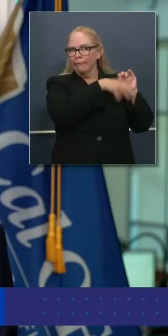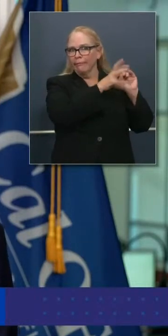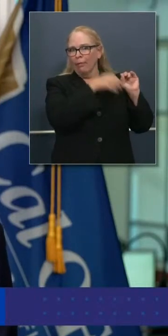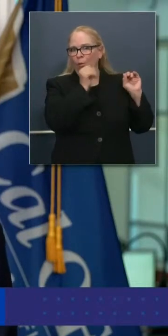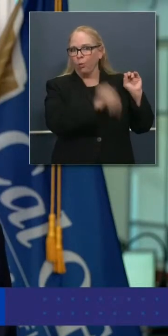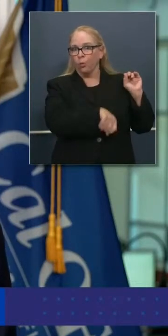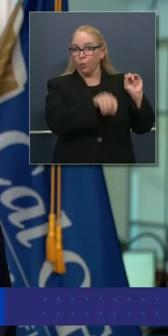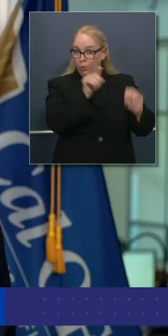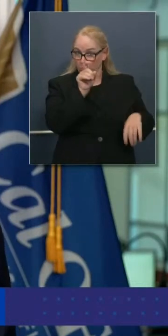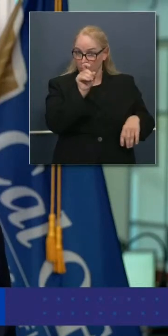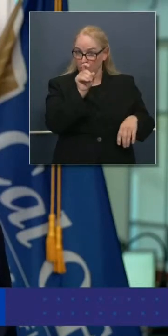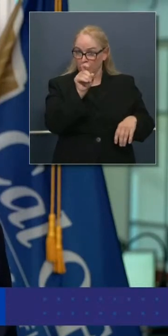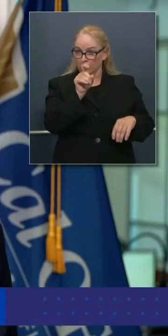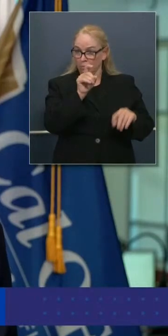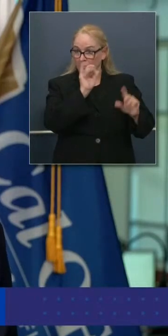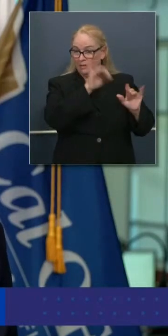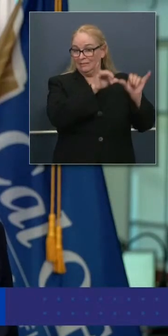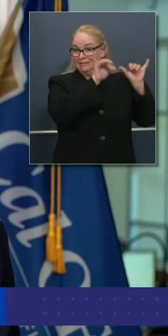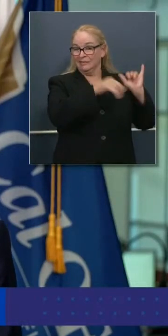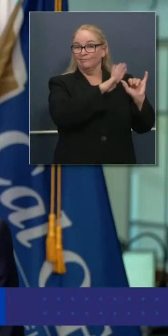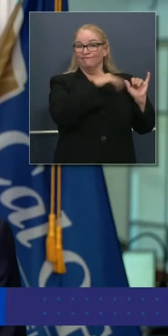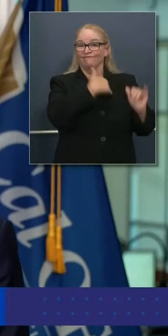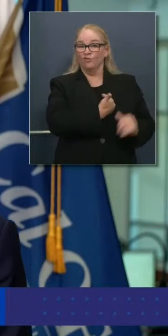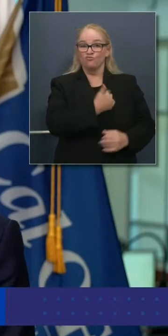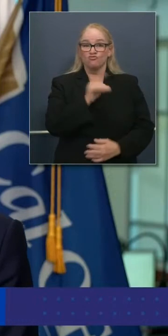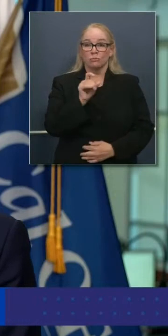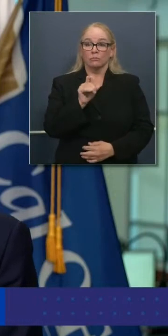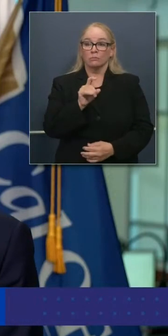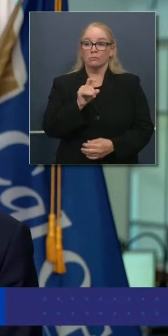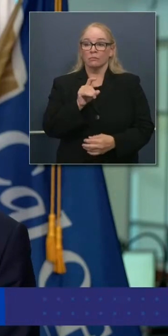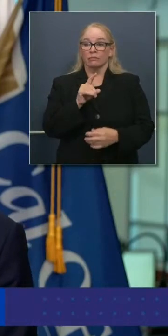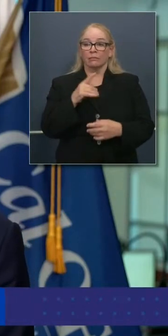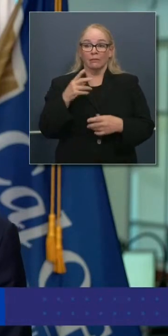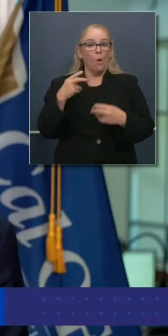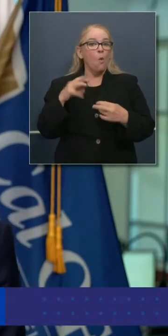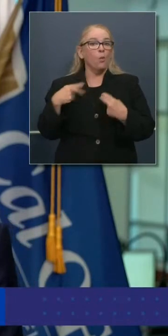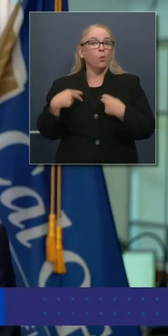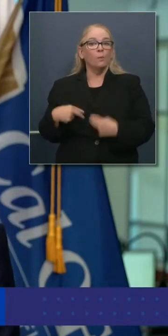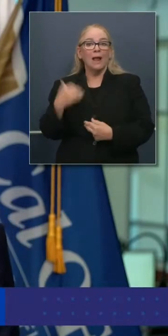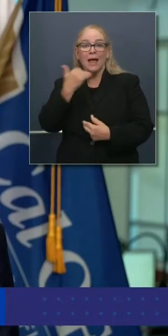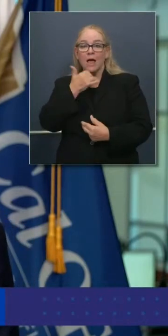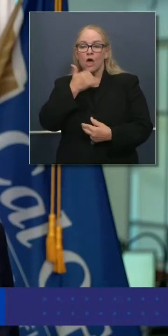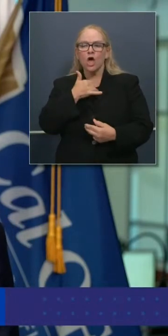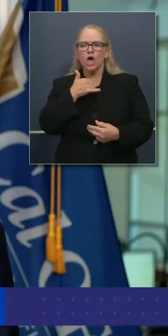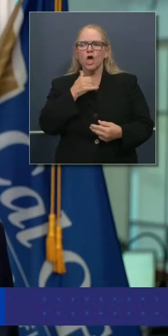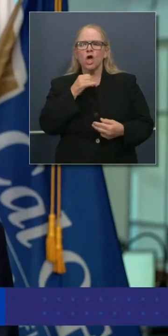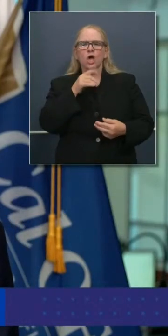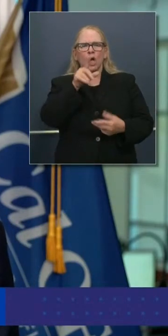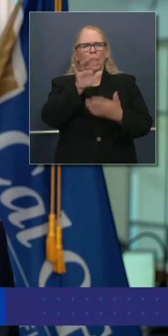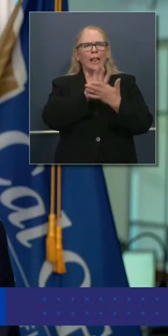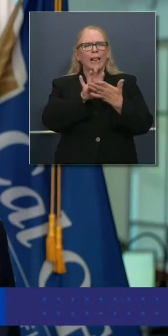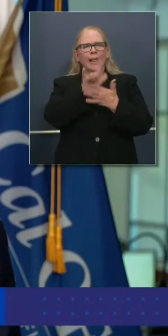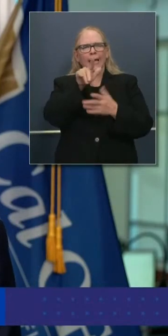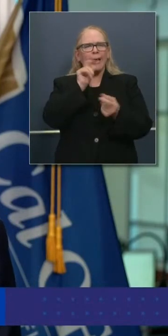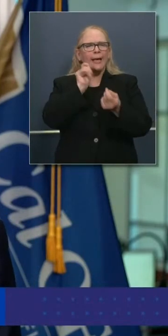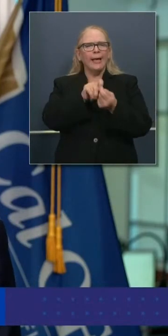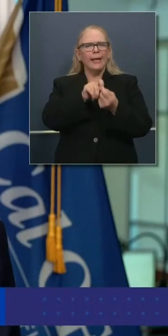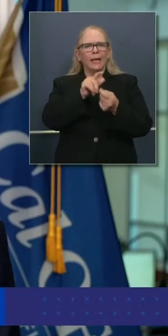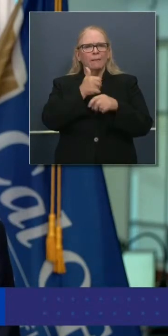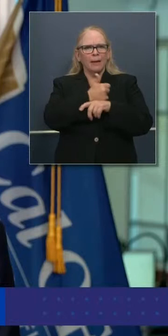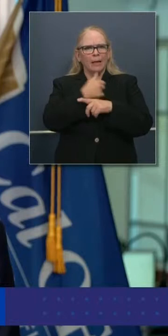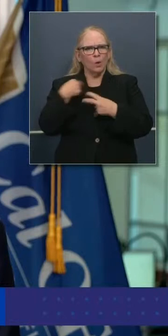from what we know, it seems to be a result of human error. And then you're being a little bit vague on sort of the circumstances of Dr.